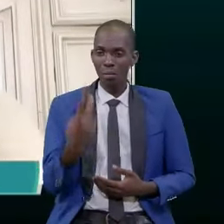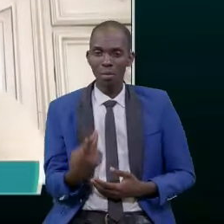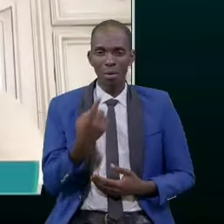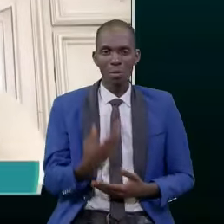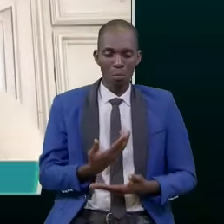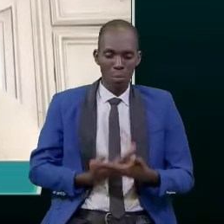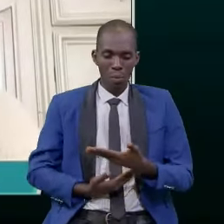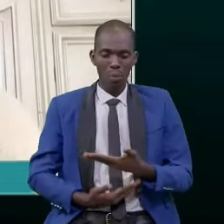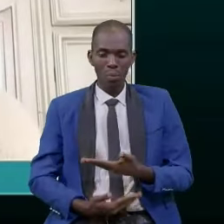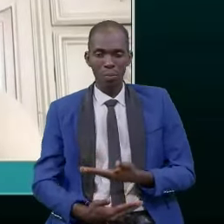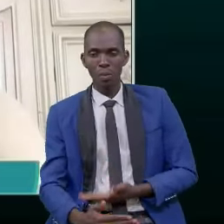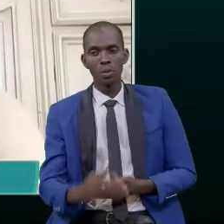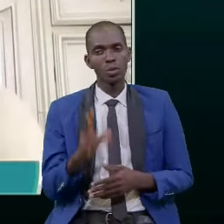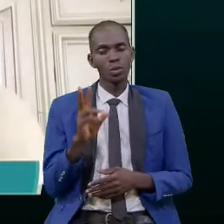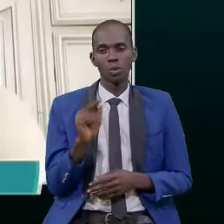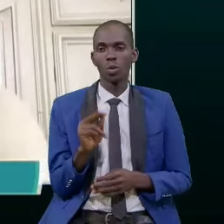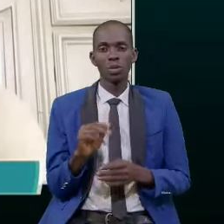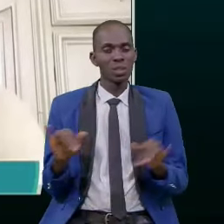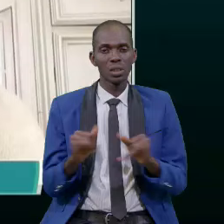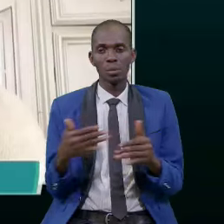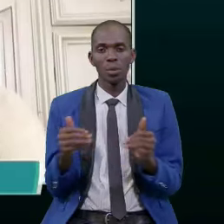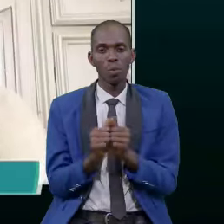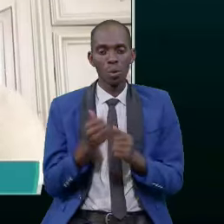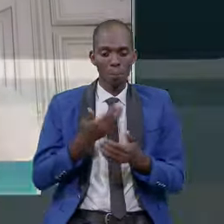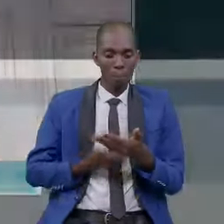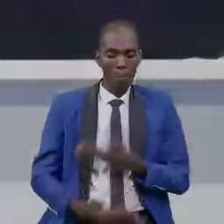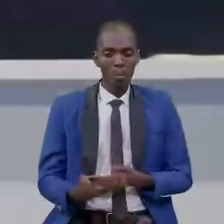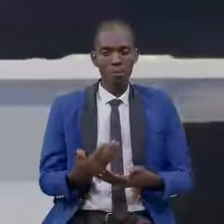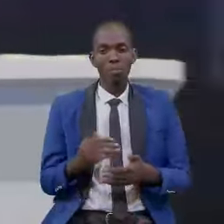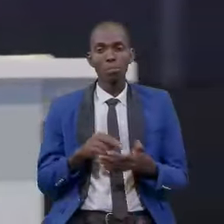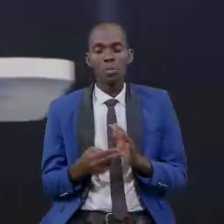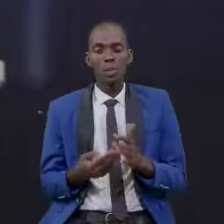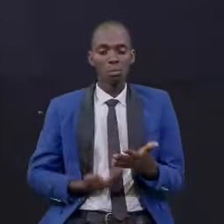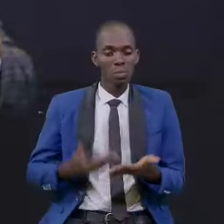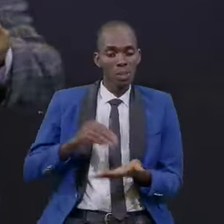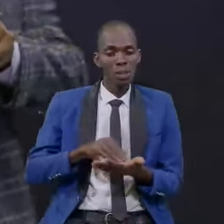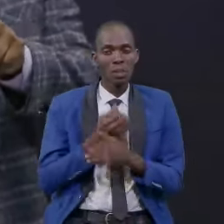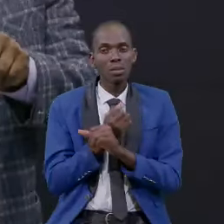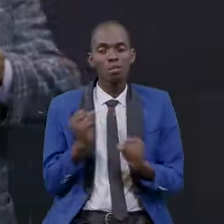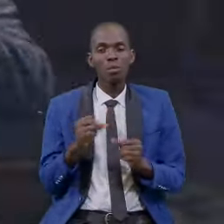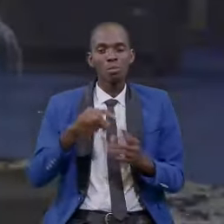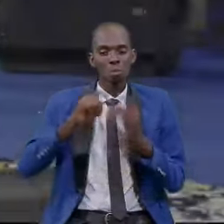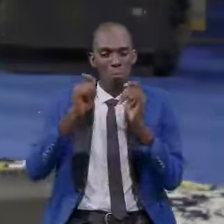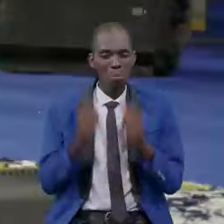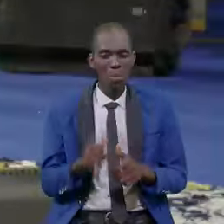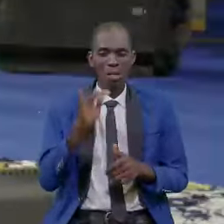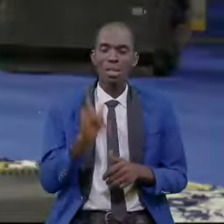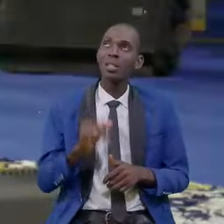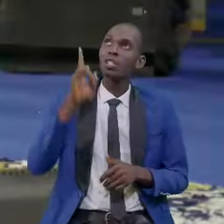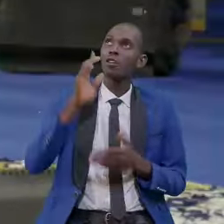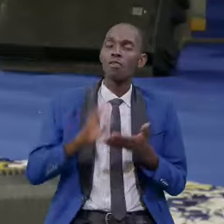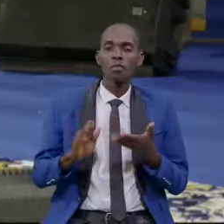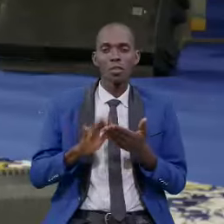born again. He acts immediately. He forgives your sin immediately. And at